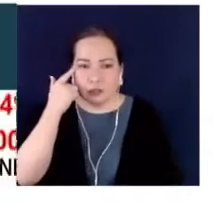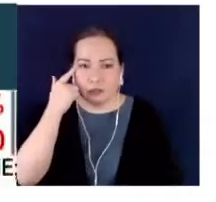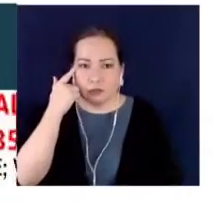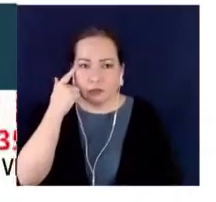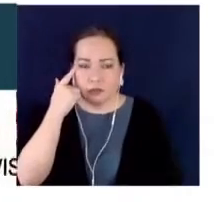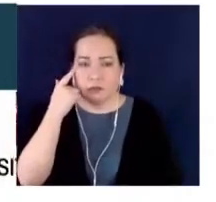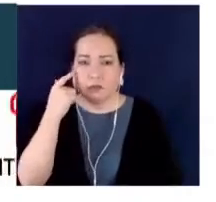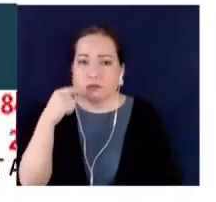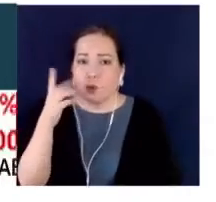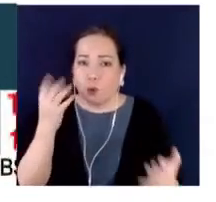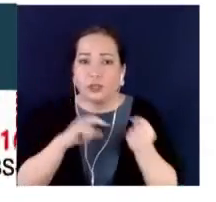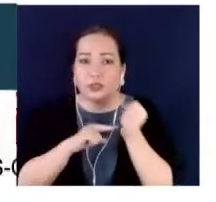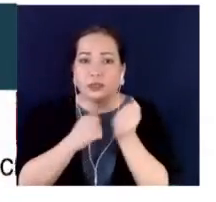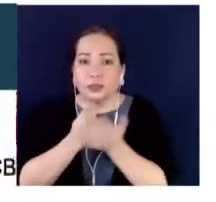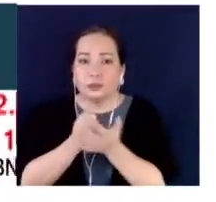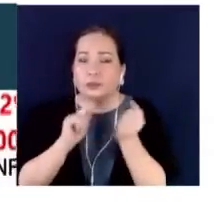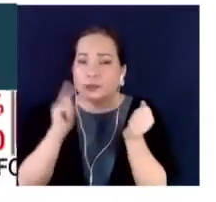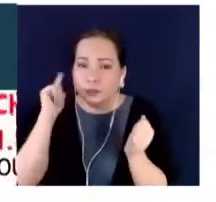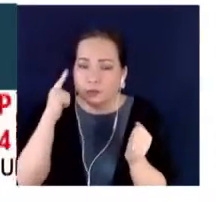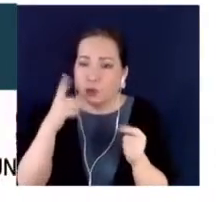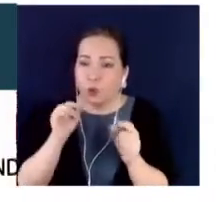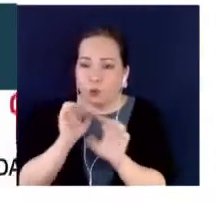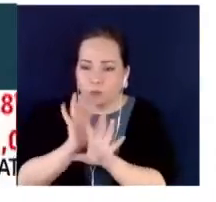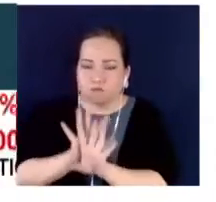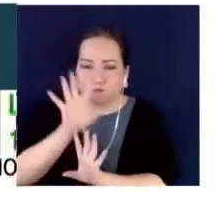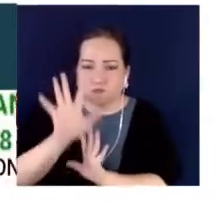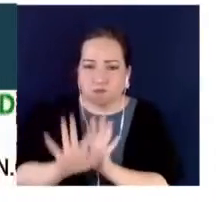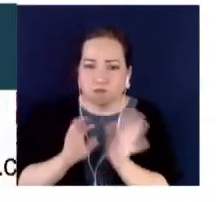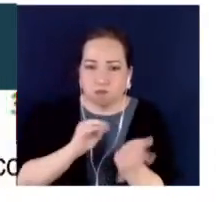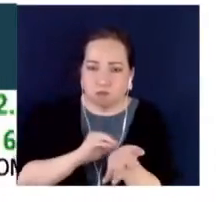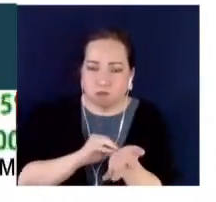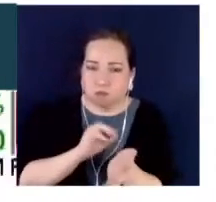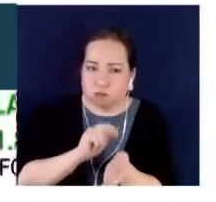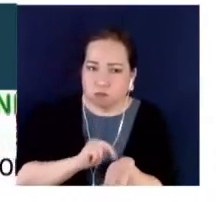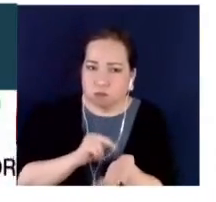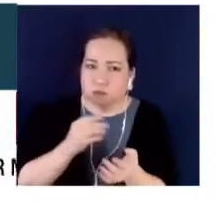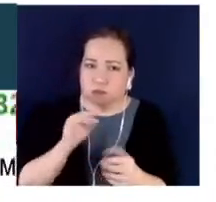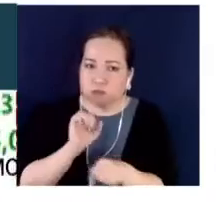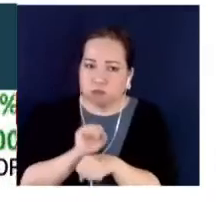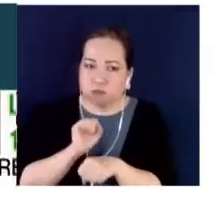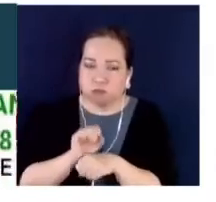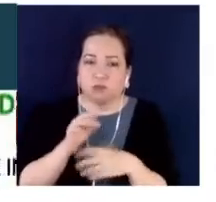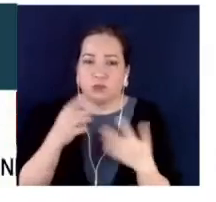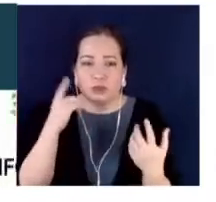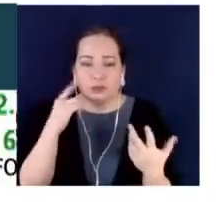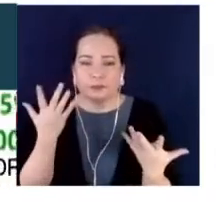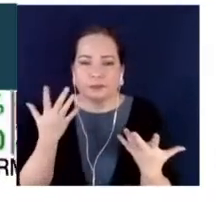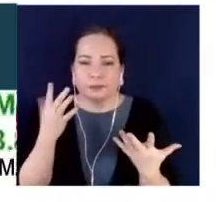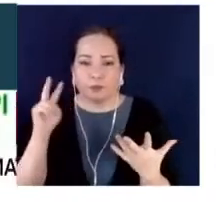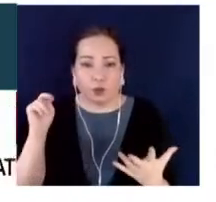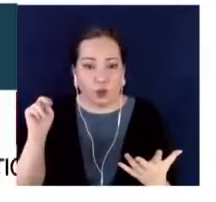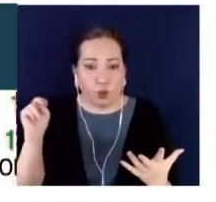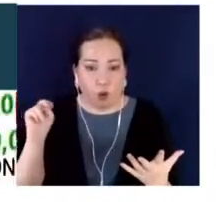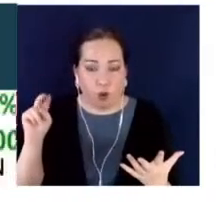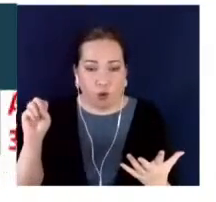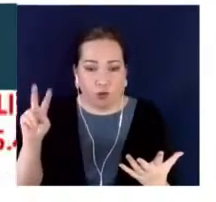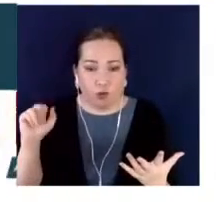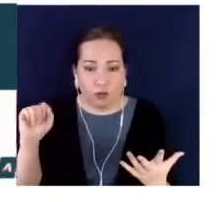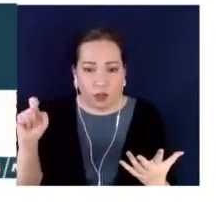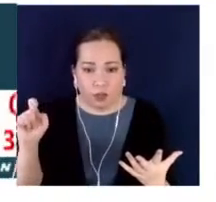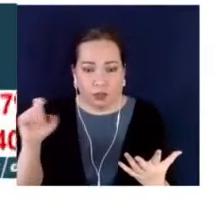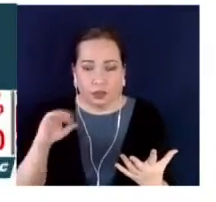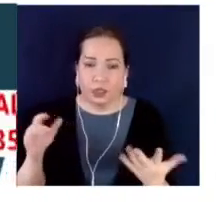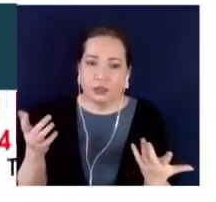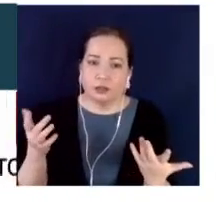We wanted to help the government for the frontline workers. Now, in the case of Moderna, Novavax, and Covaxin, since these are already sold at market